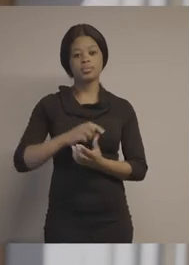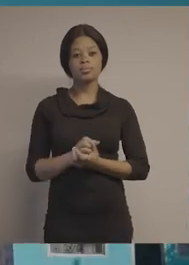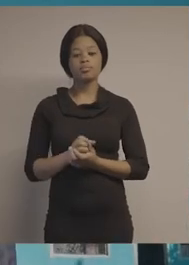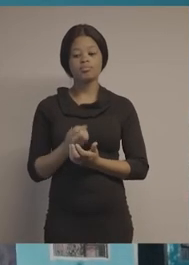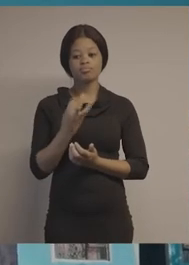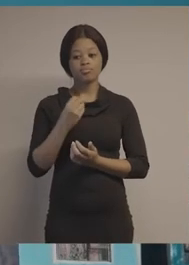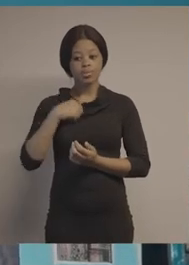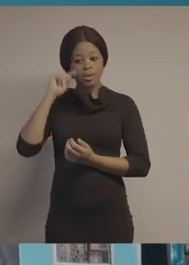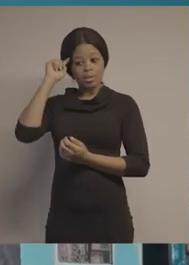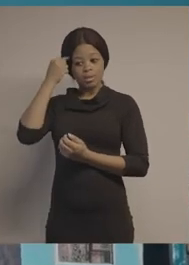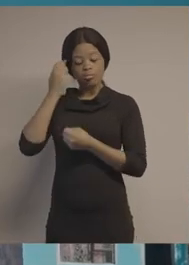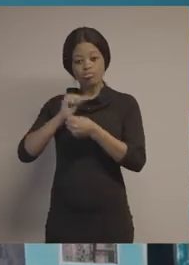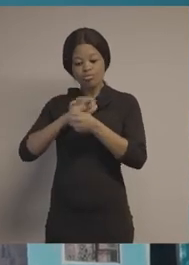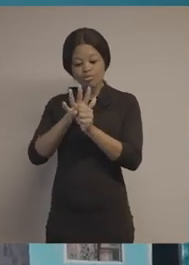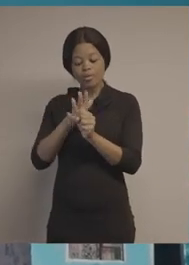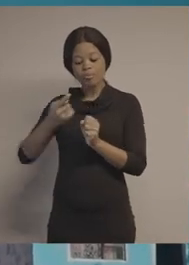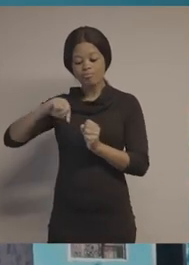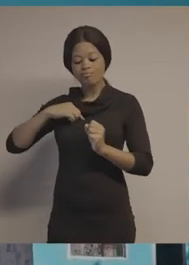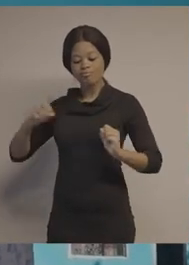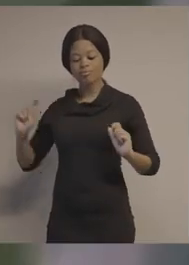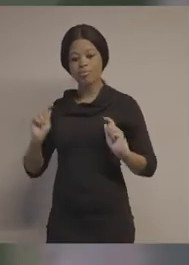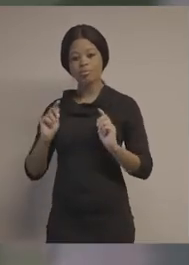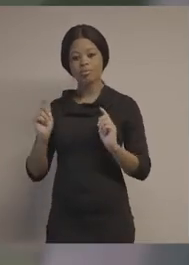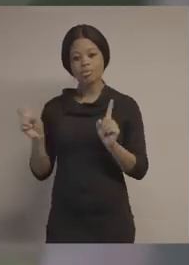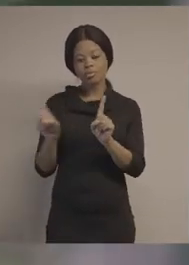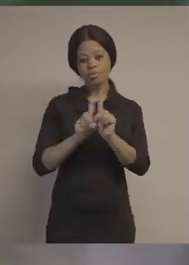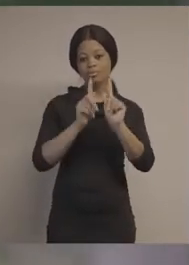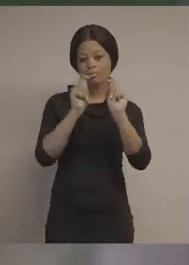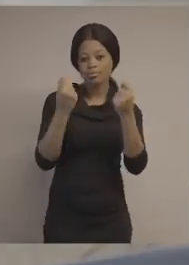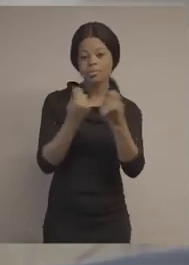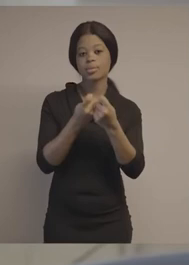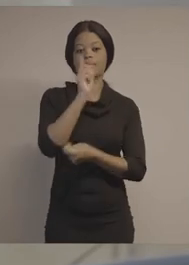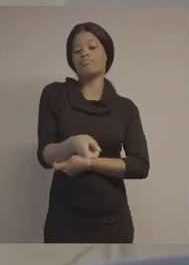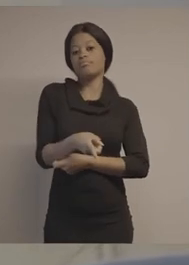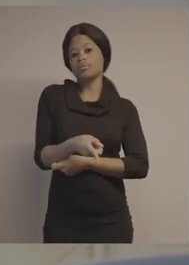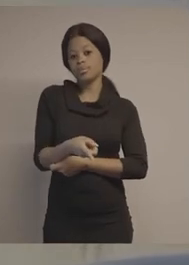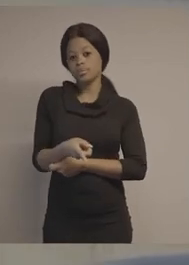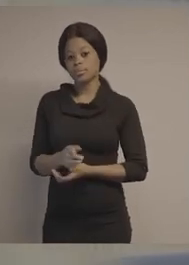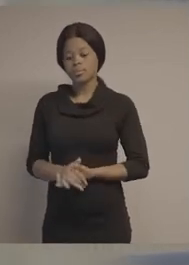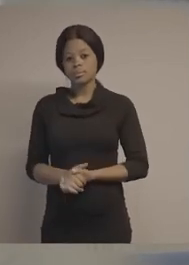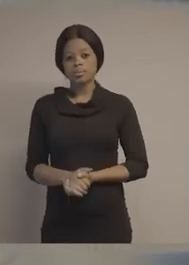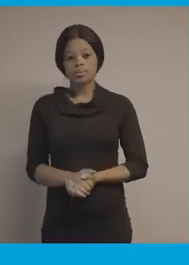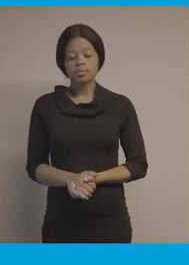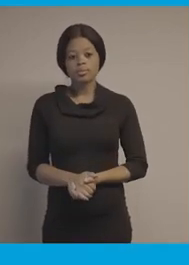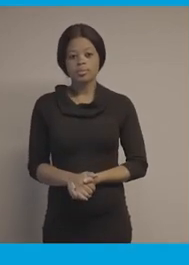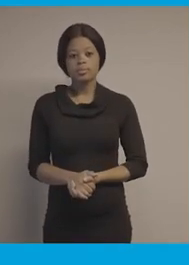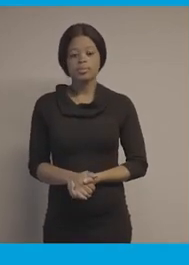hard tref. So ek dink om die COVID aan te pak, saam as 'n span, sal ons dit oorwin in